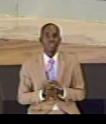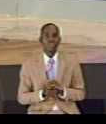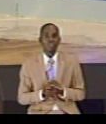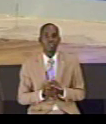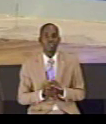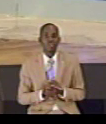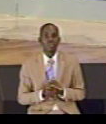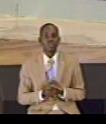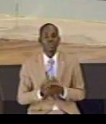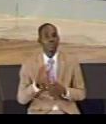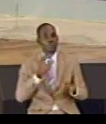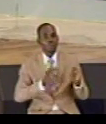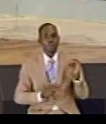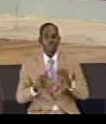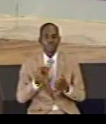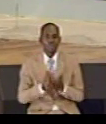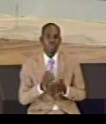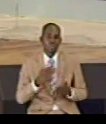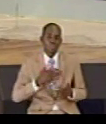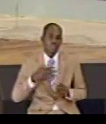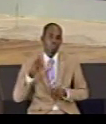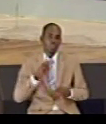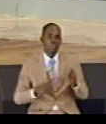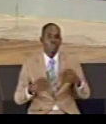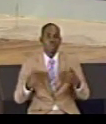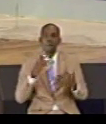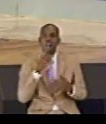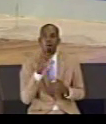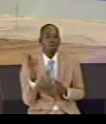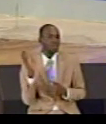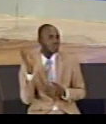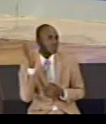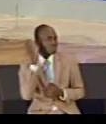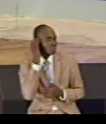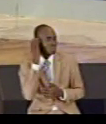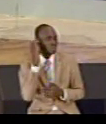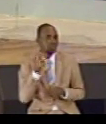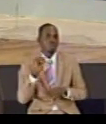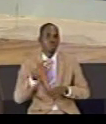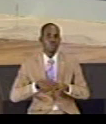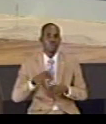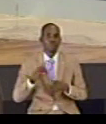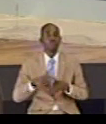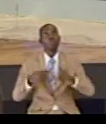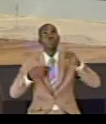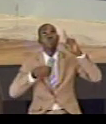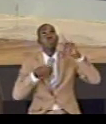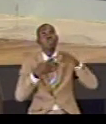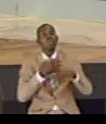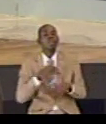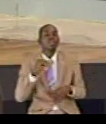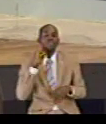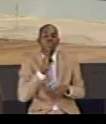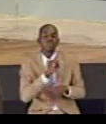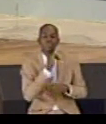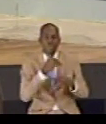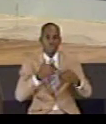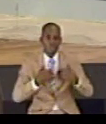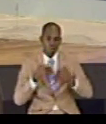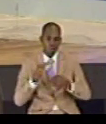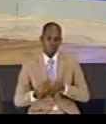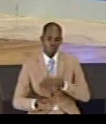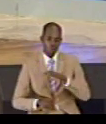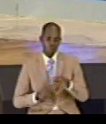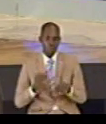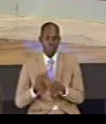Oh, that my people had hearkened unto me, and Israel had walked in my ways.